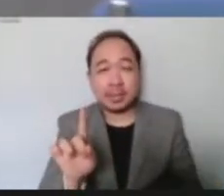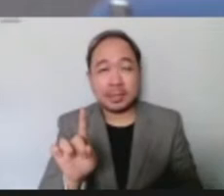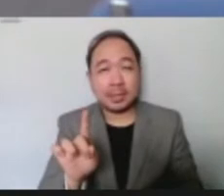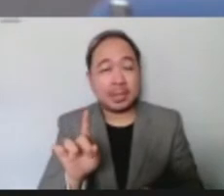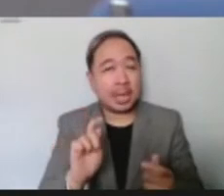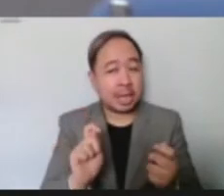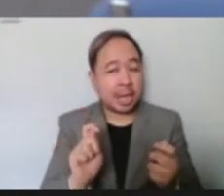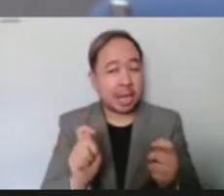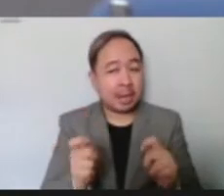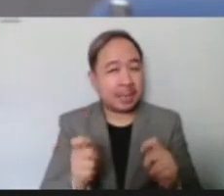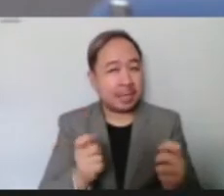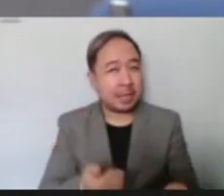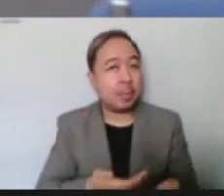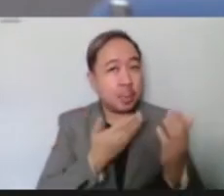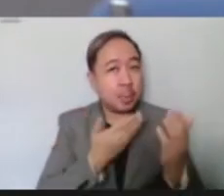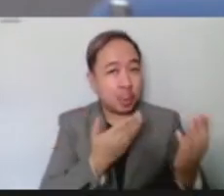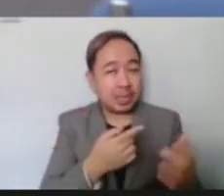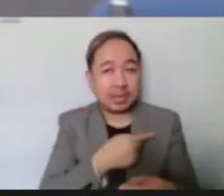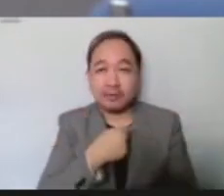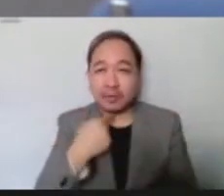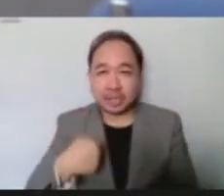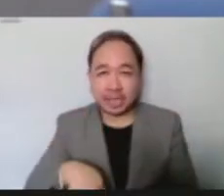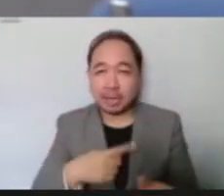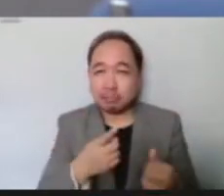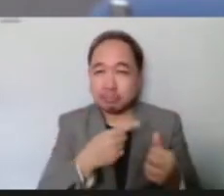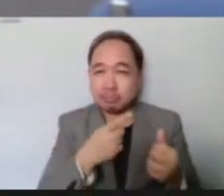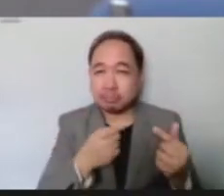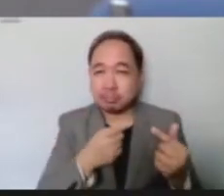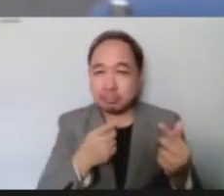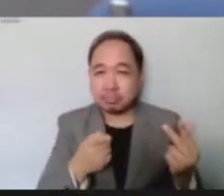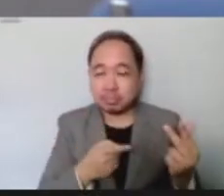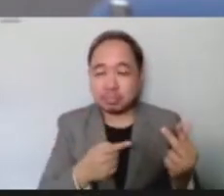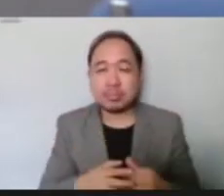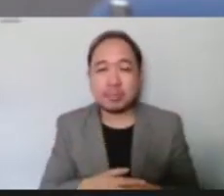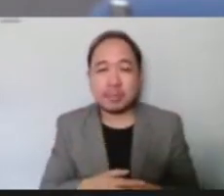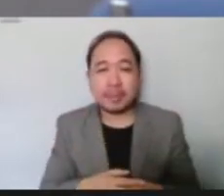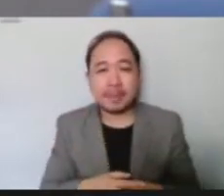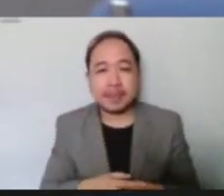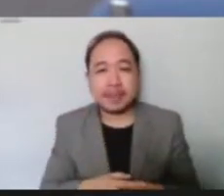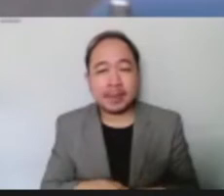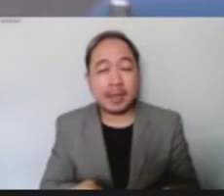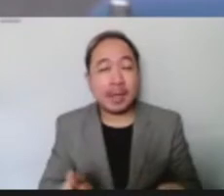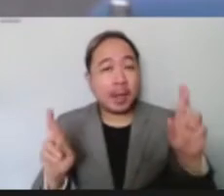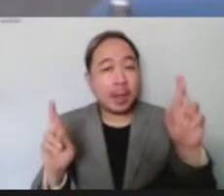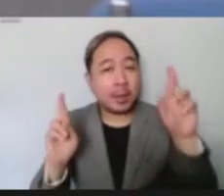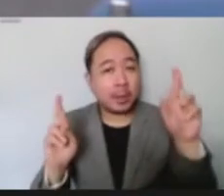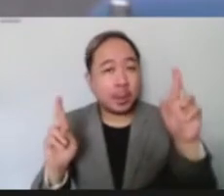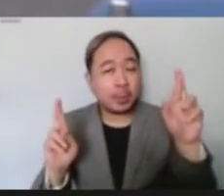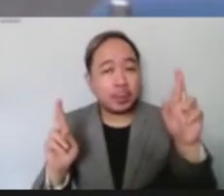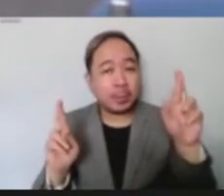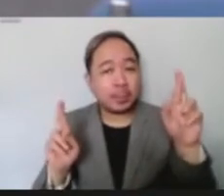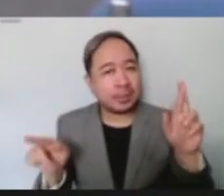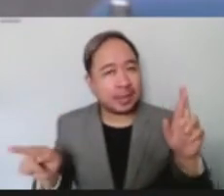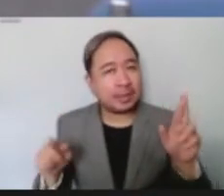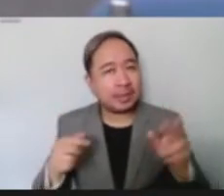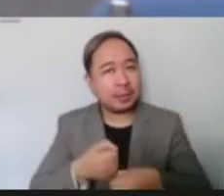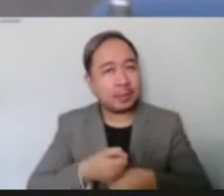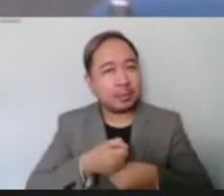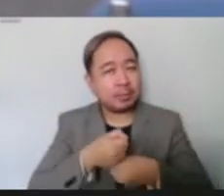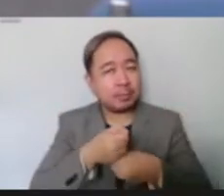from China is as follows I I am hoping that our designated delegation have